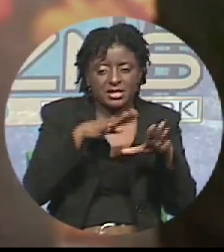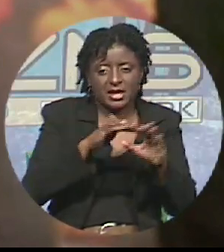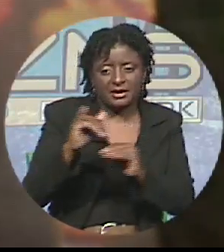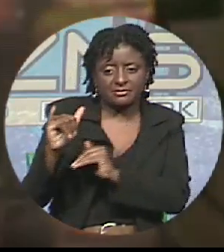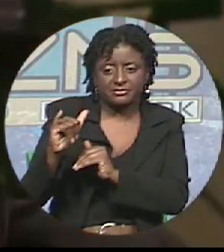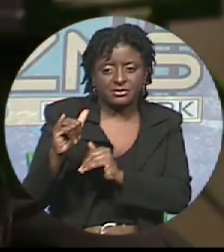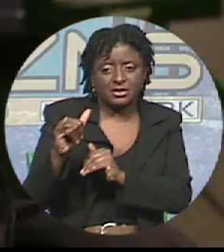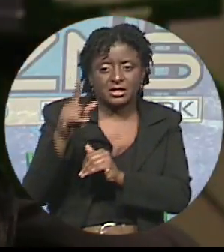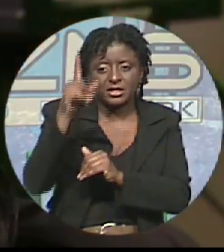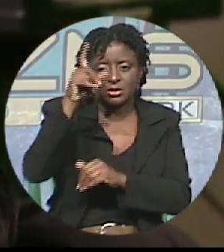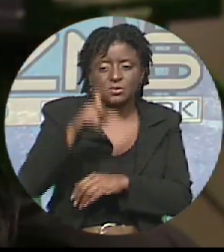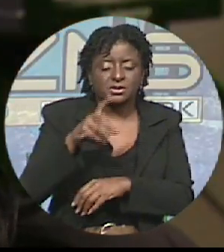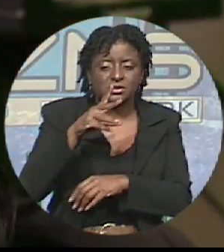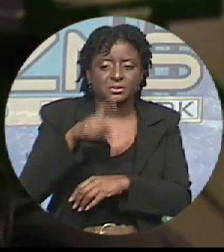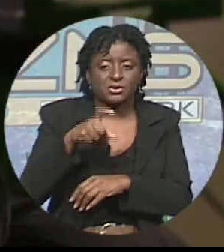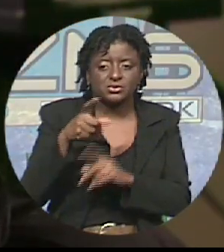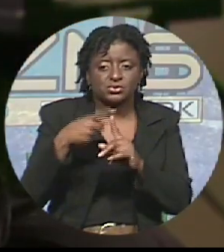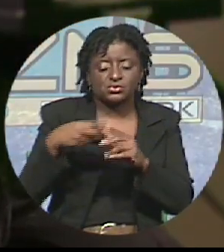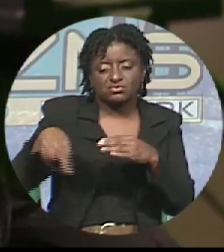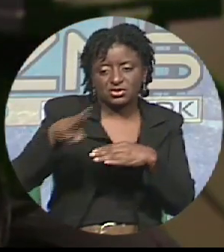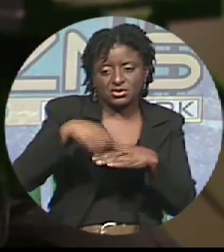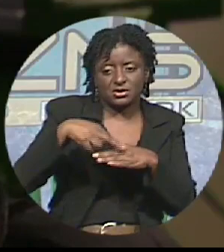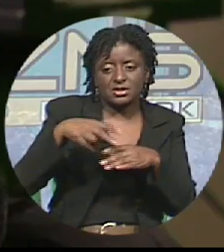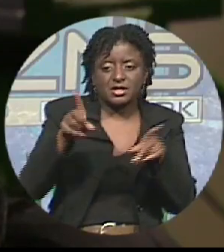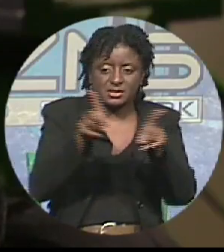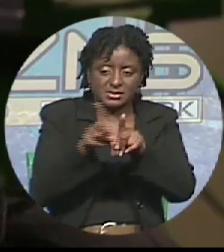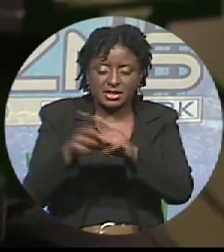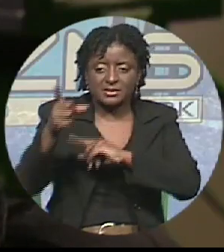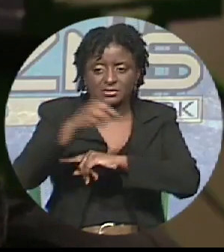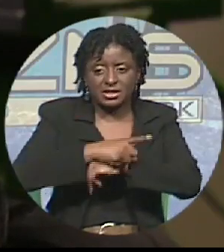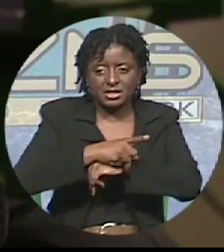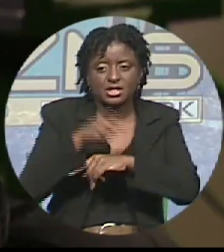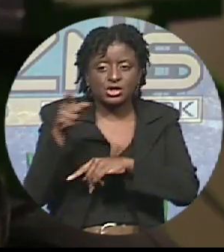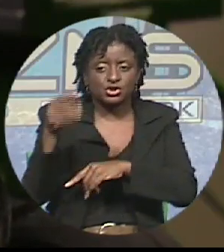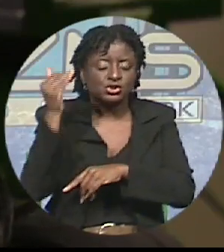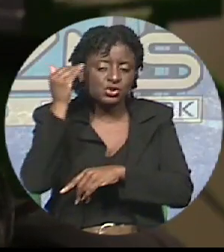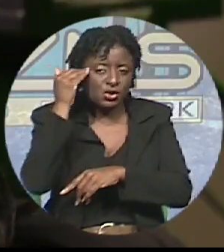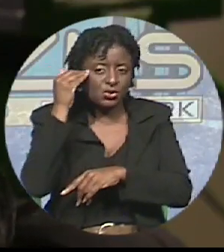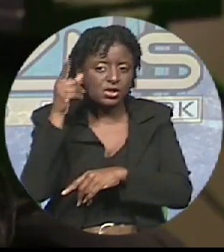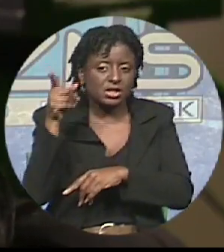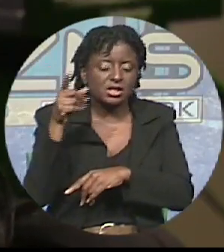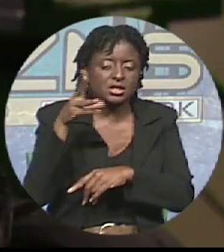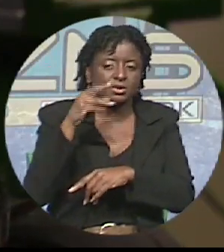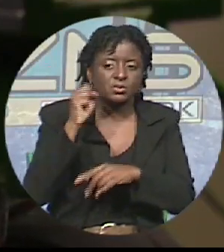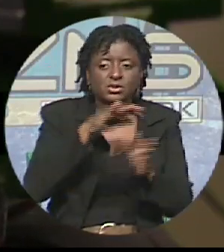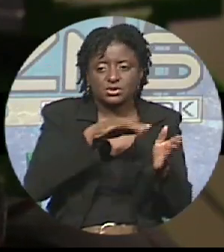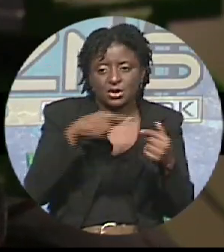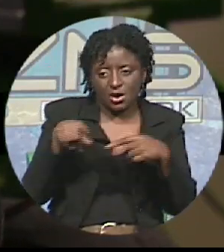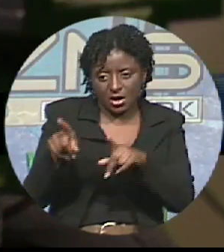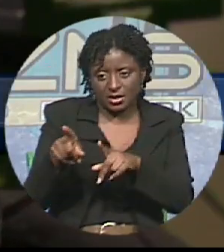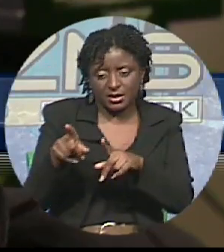happened. She says although she knew he was gone, it was difficult to accept. But I still didn't